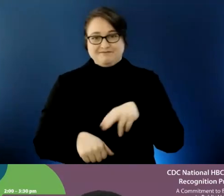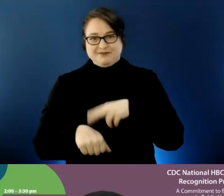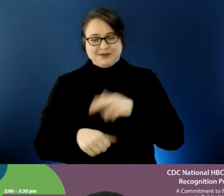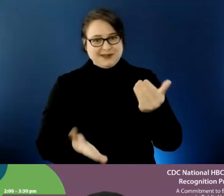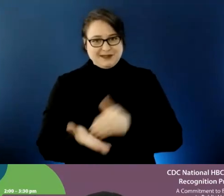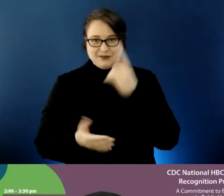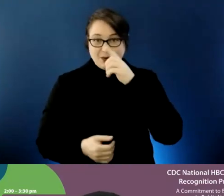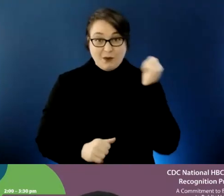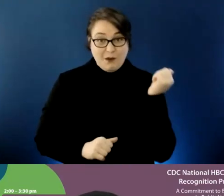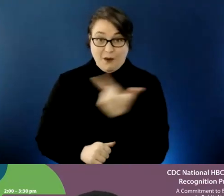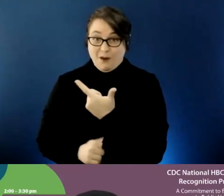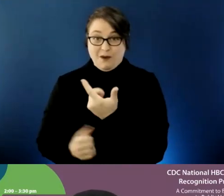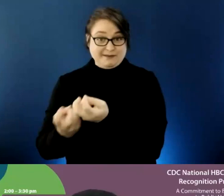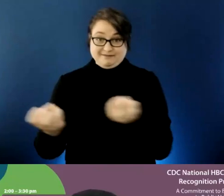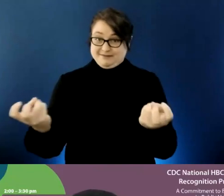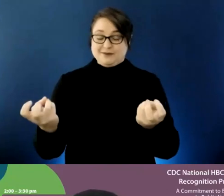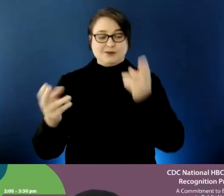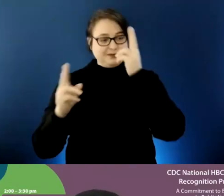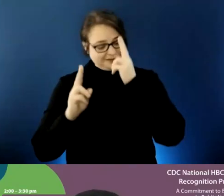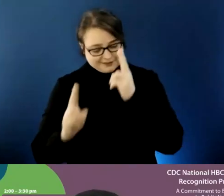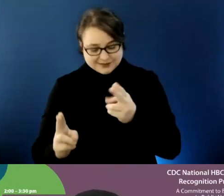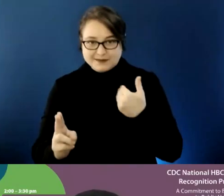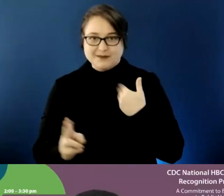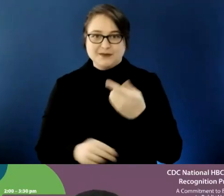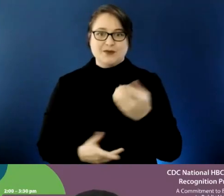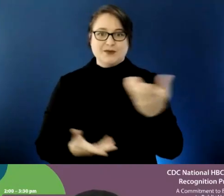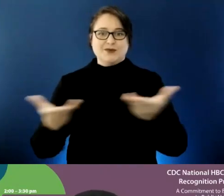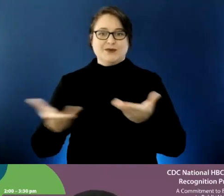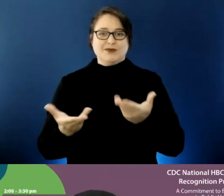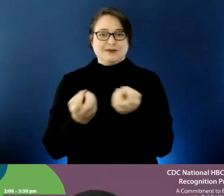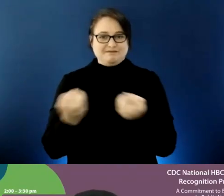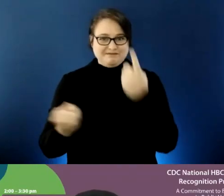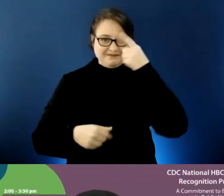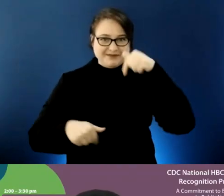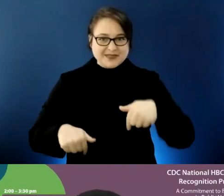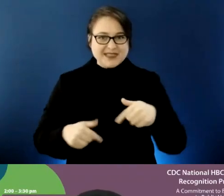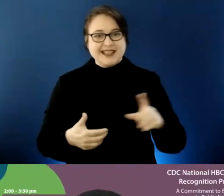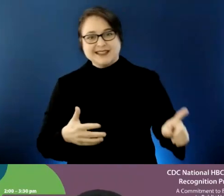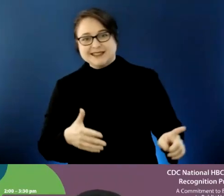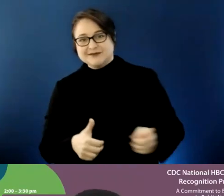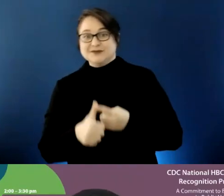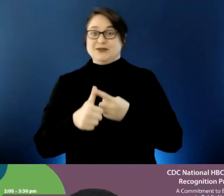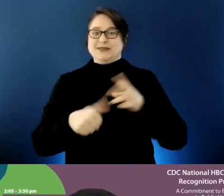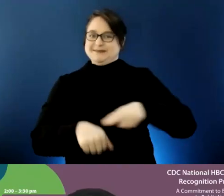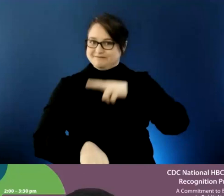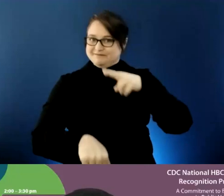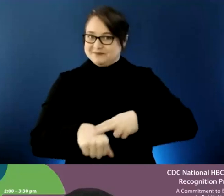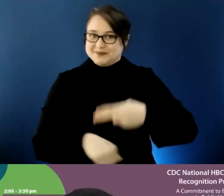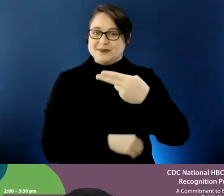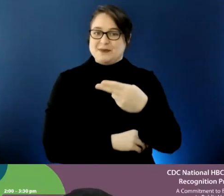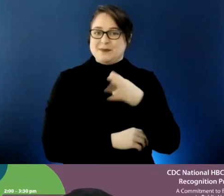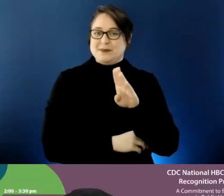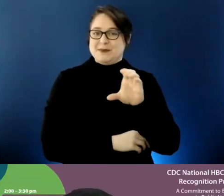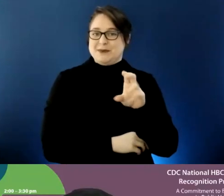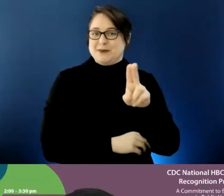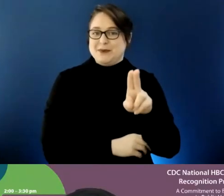our panelists, we are very honored to have you serve as panelists for this inaugural National HBCU Recognition Program.